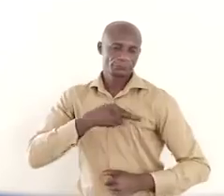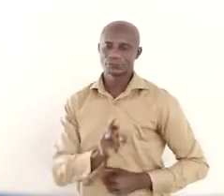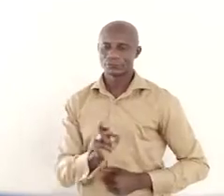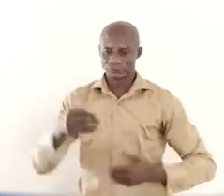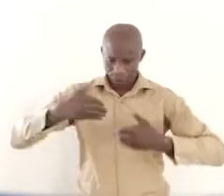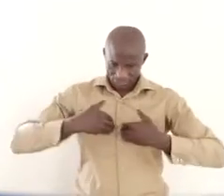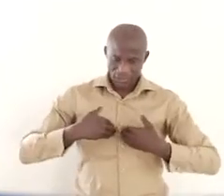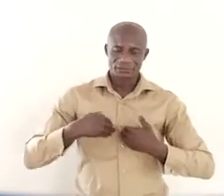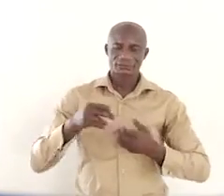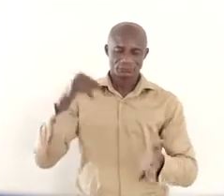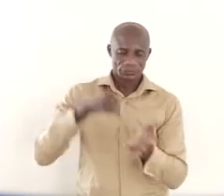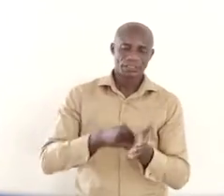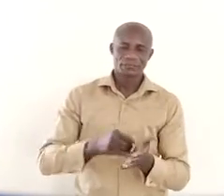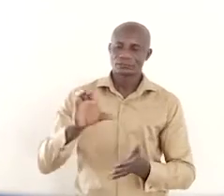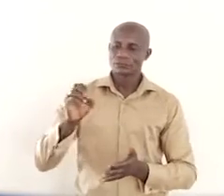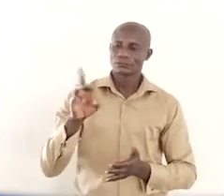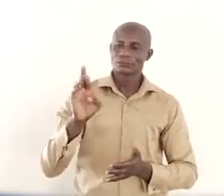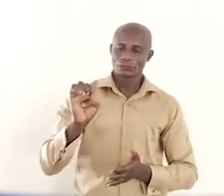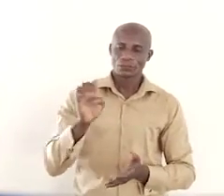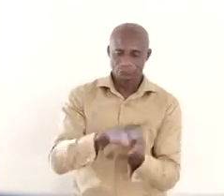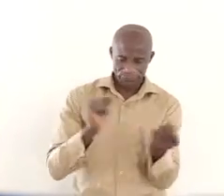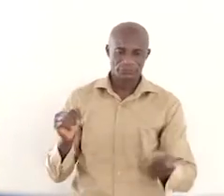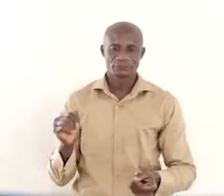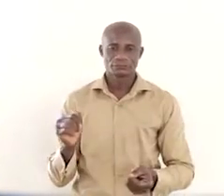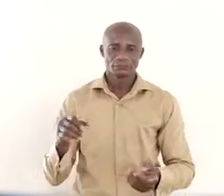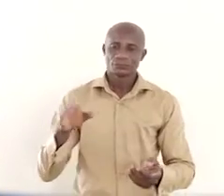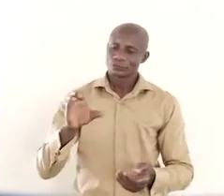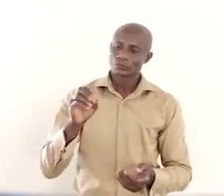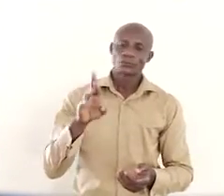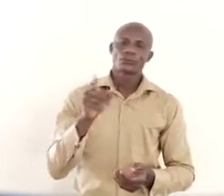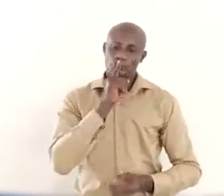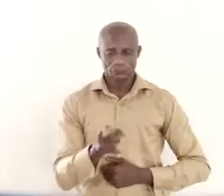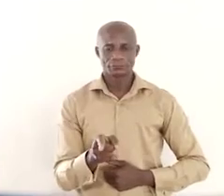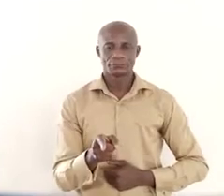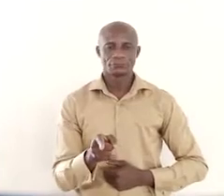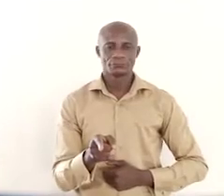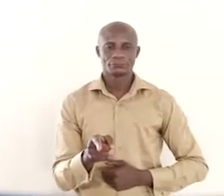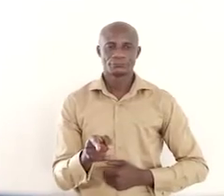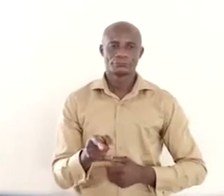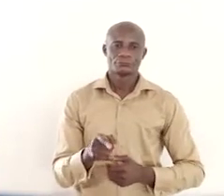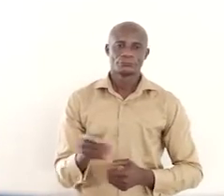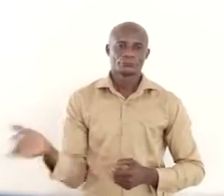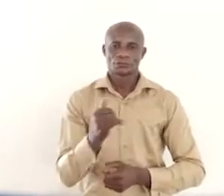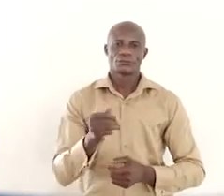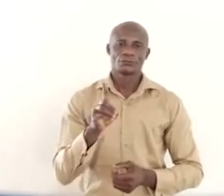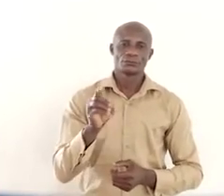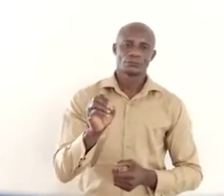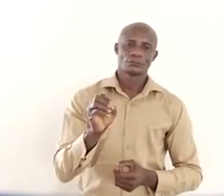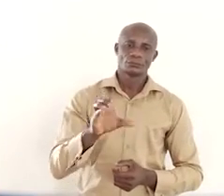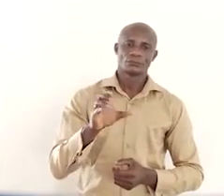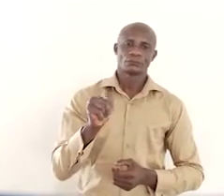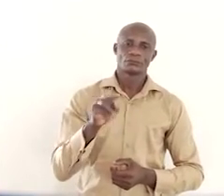Every religion has its core beliefs, its core truths, doctrines, they are